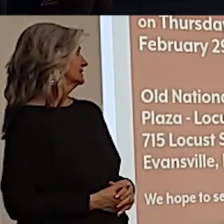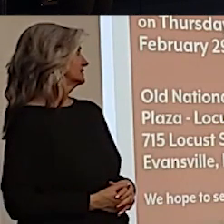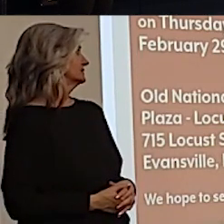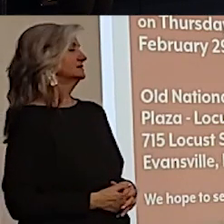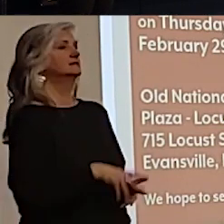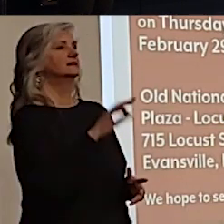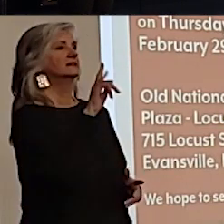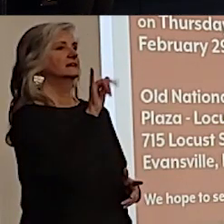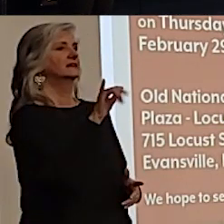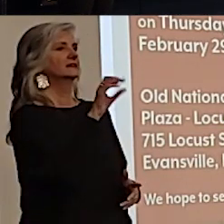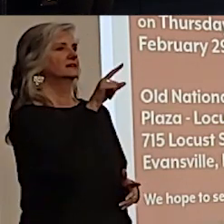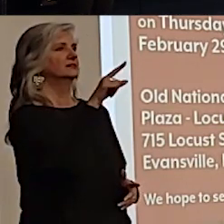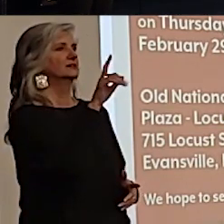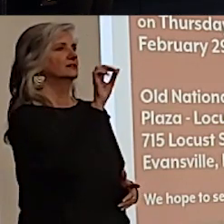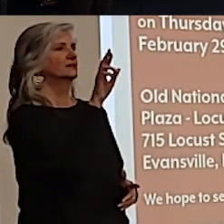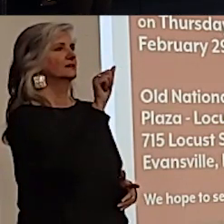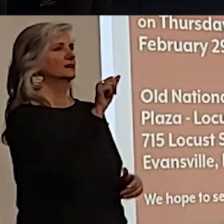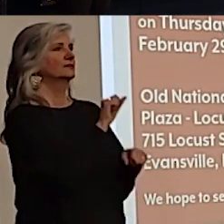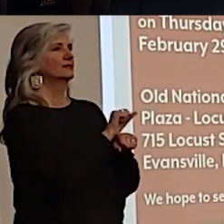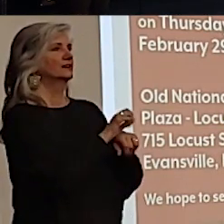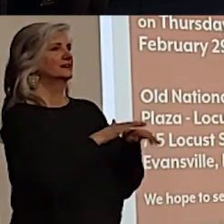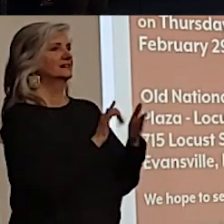Cal, you and Laura are working on that, so.